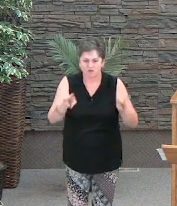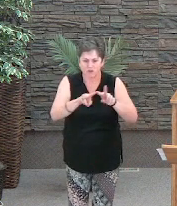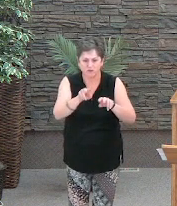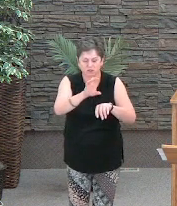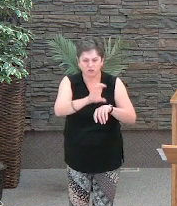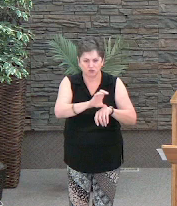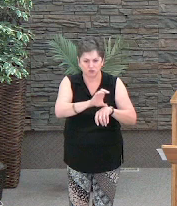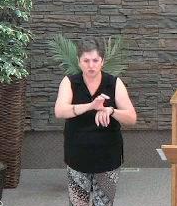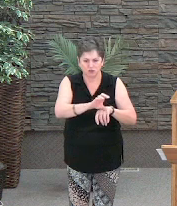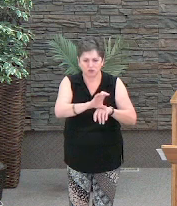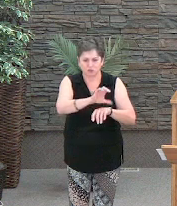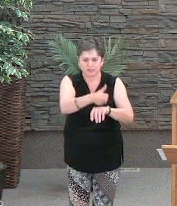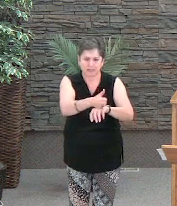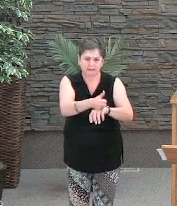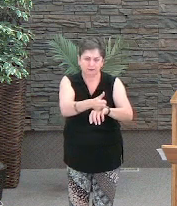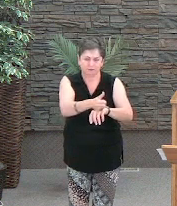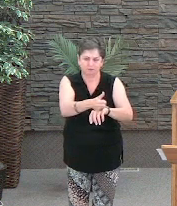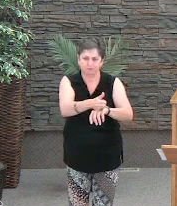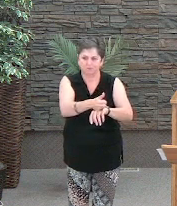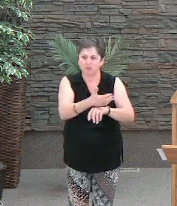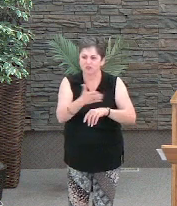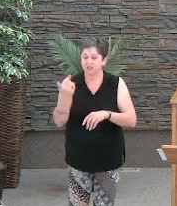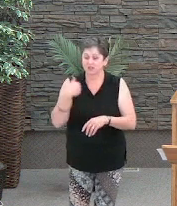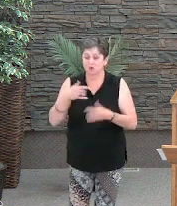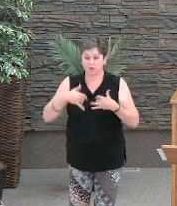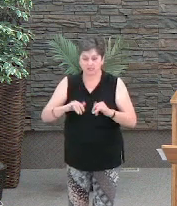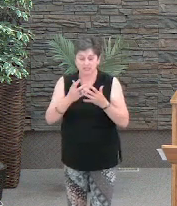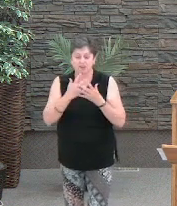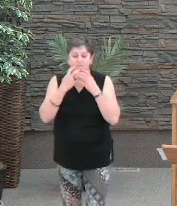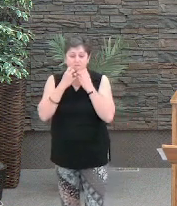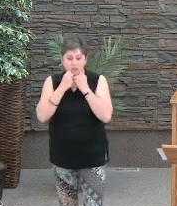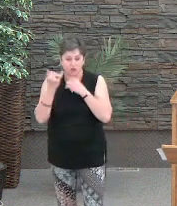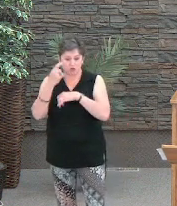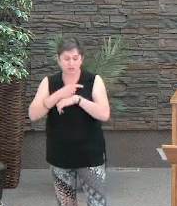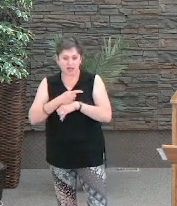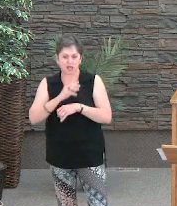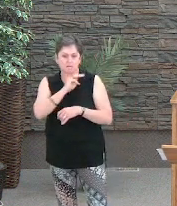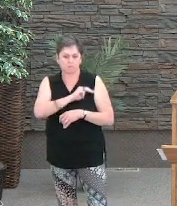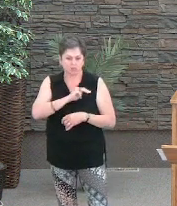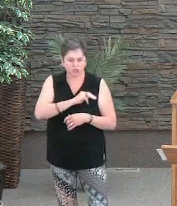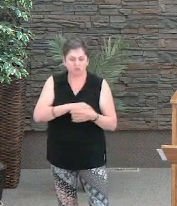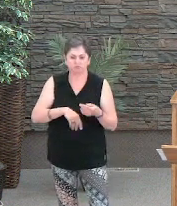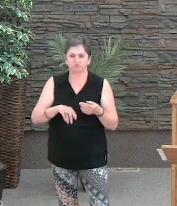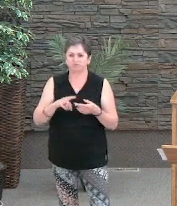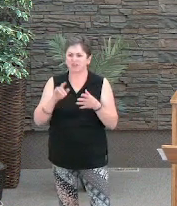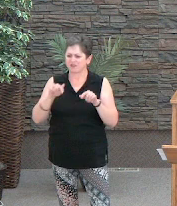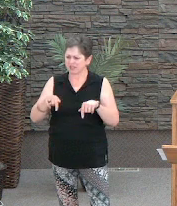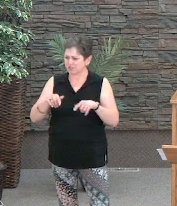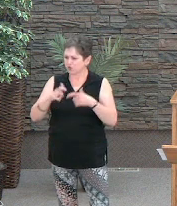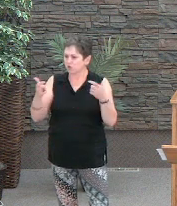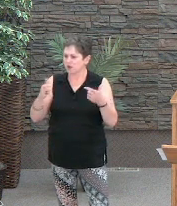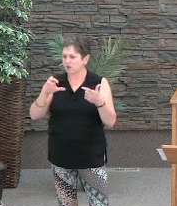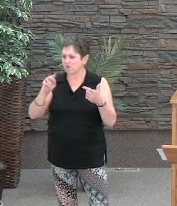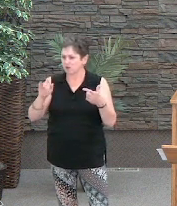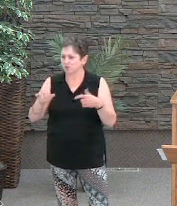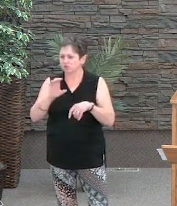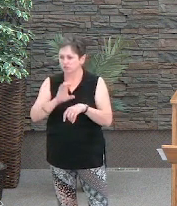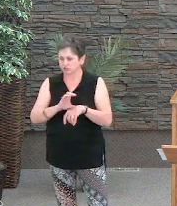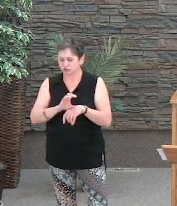church were set. Things that we still value today. Mission. This is a Great Commission